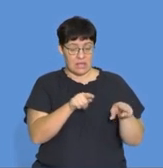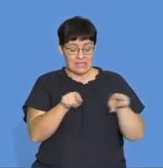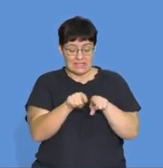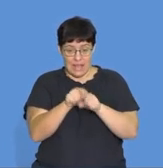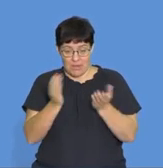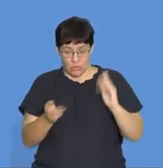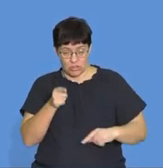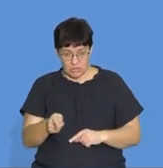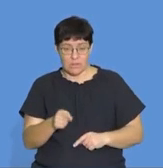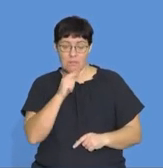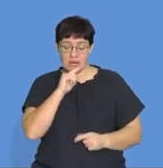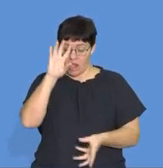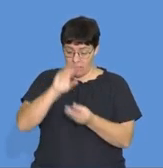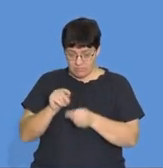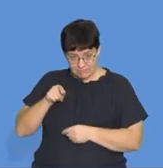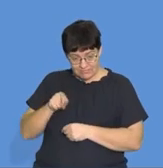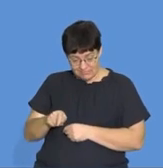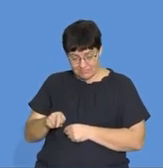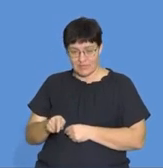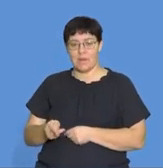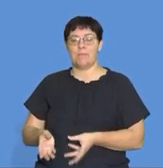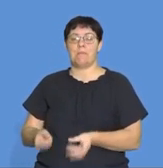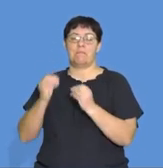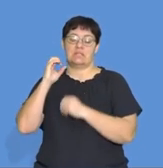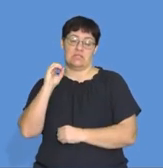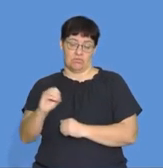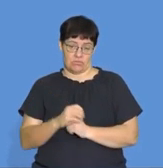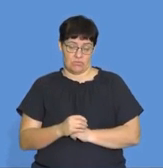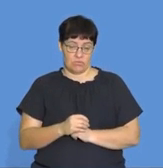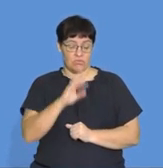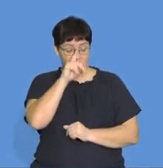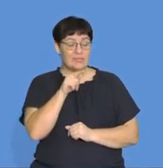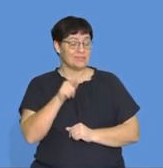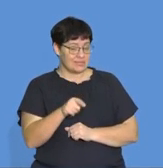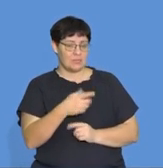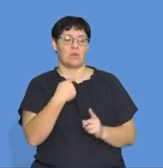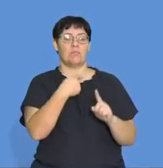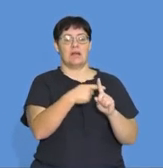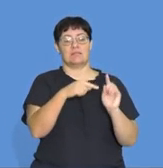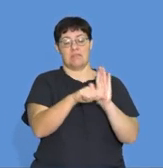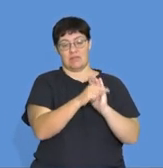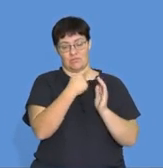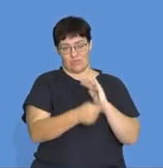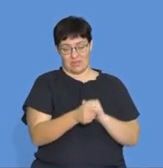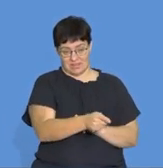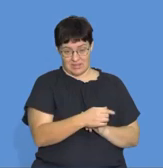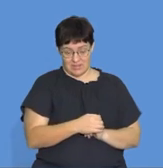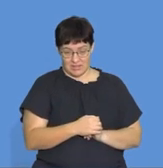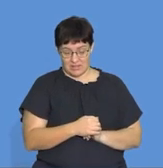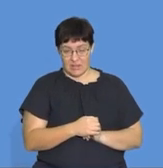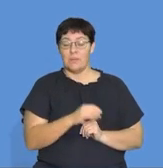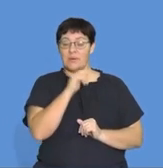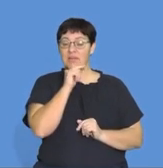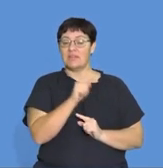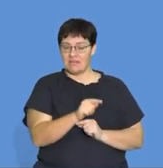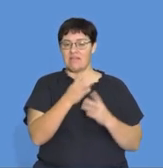going to be 0. Because remember, I just said additive inverse is about plus and minus, and it must be numbers